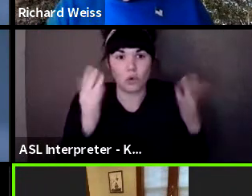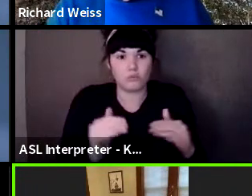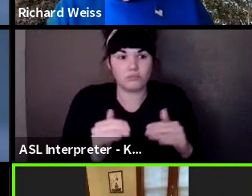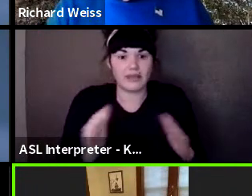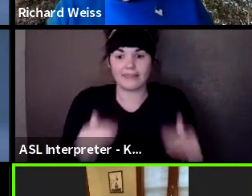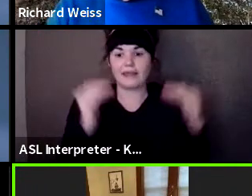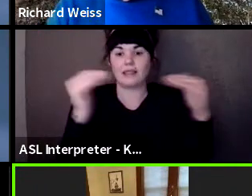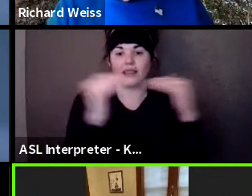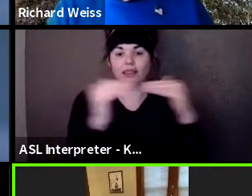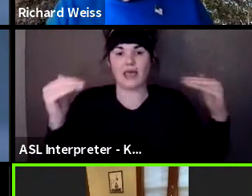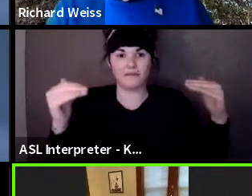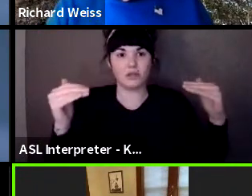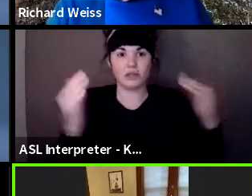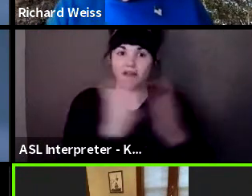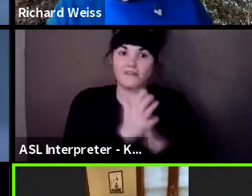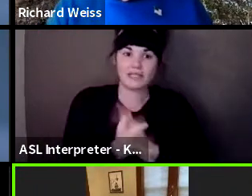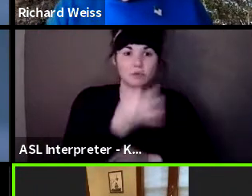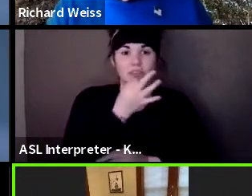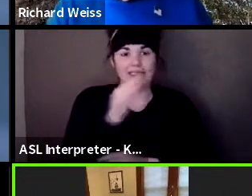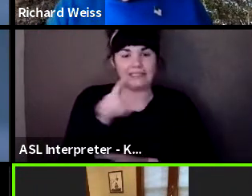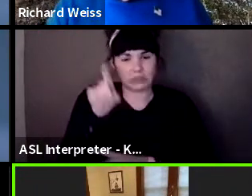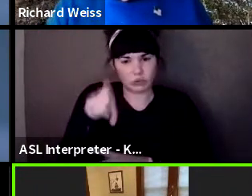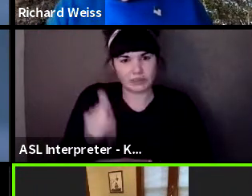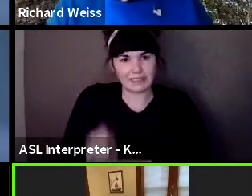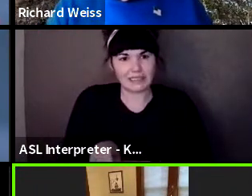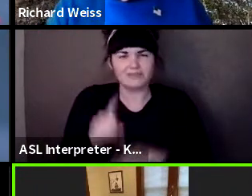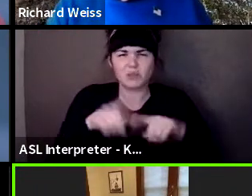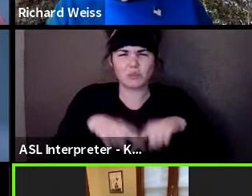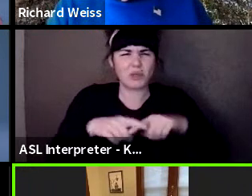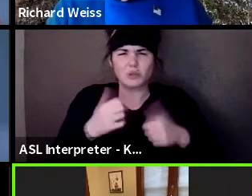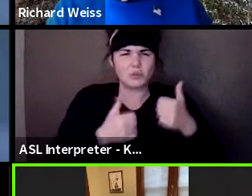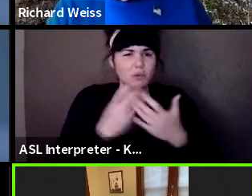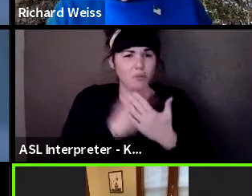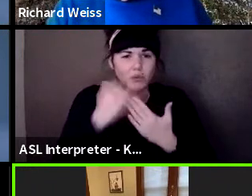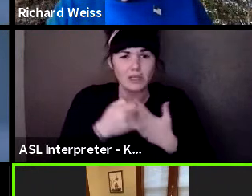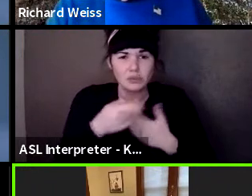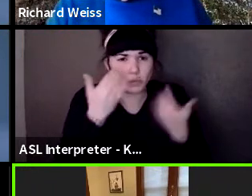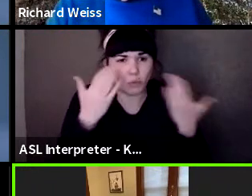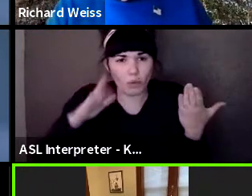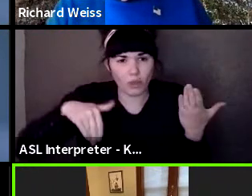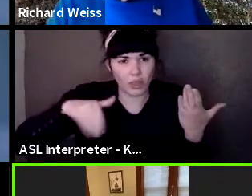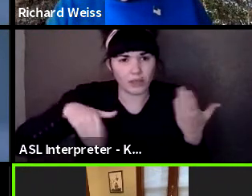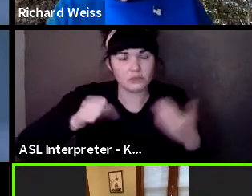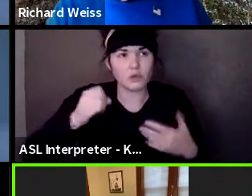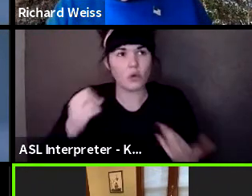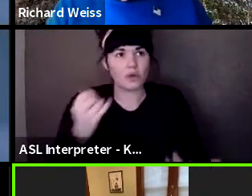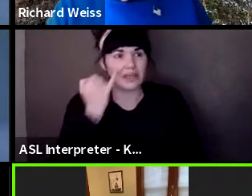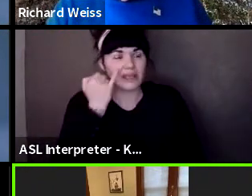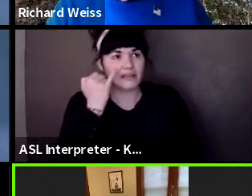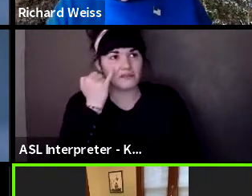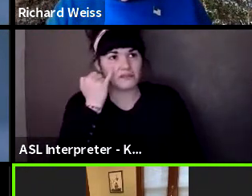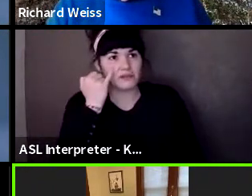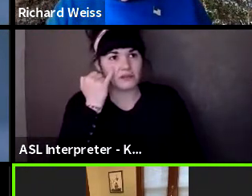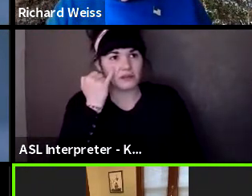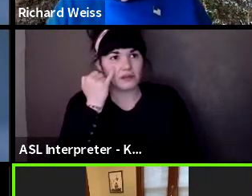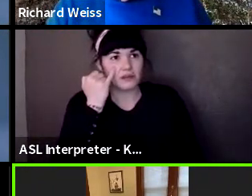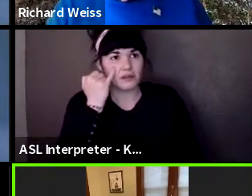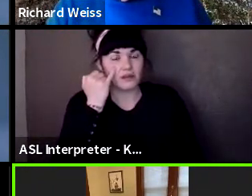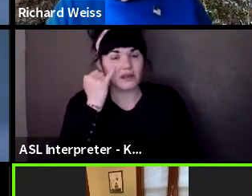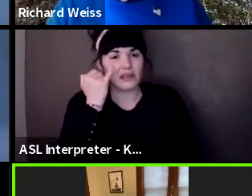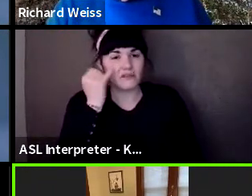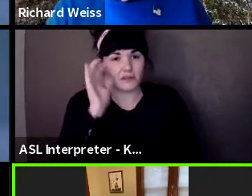so if it's an impossible task that we're asking of you with that, the motion that, or the request that Doug just made of you, that's what I'm hoping you'll respond